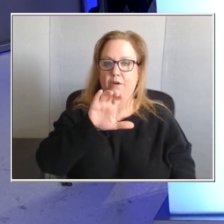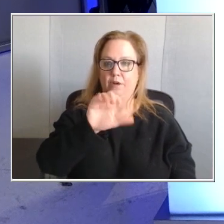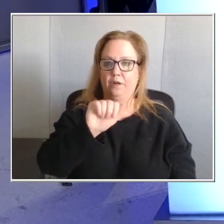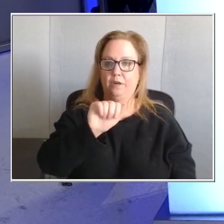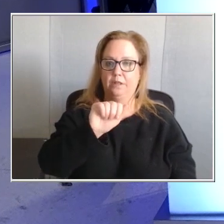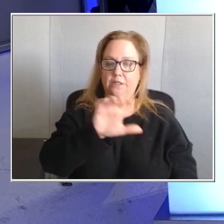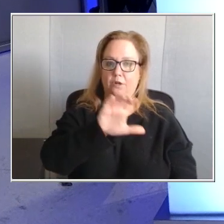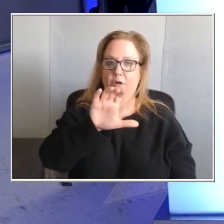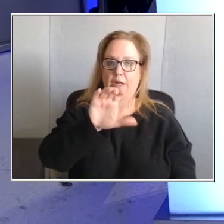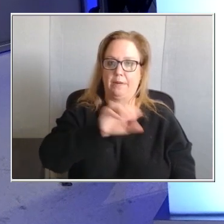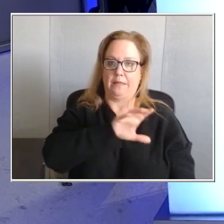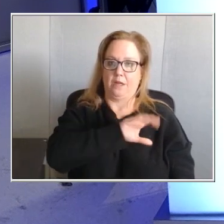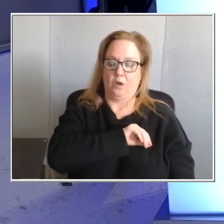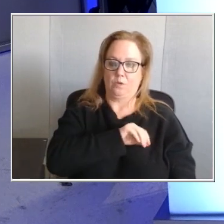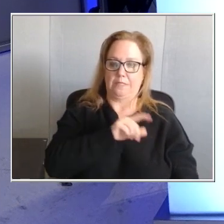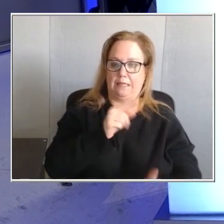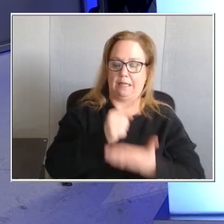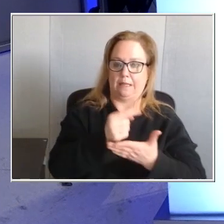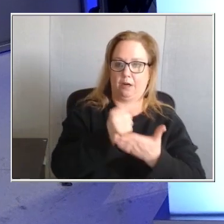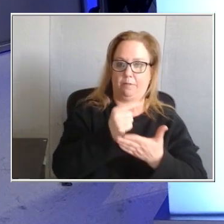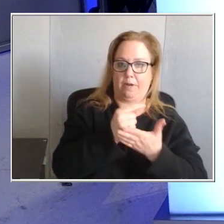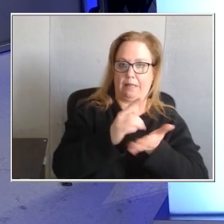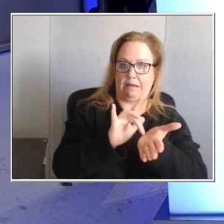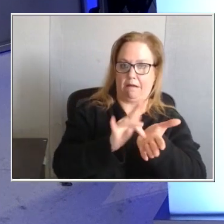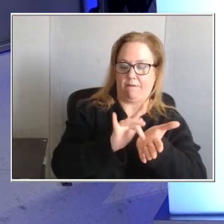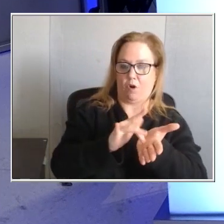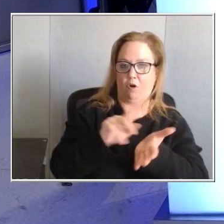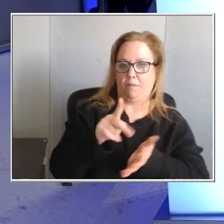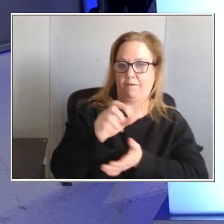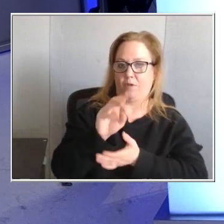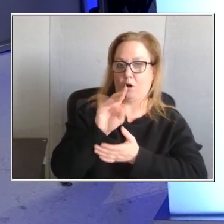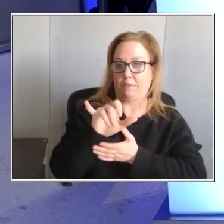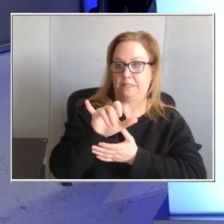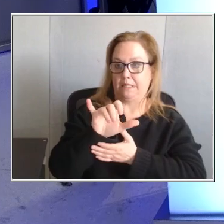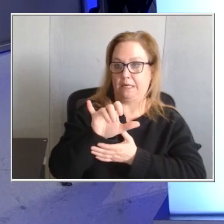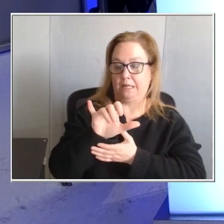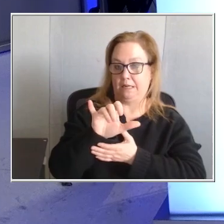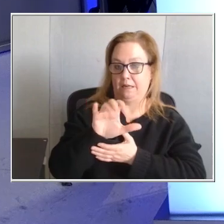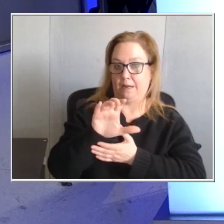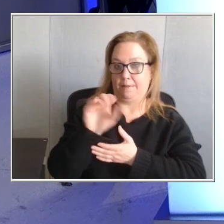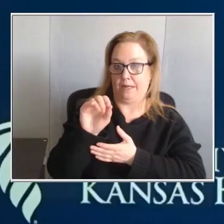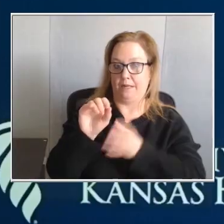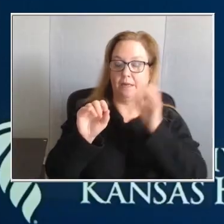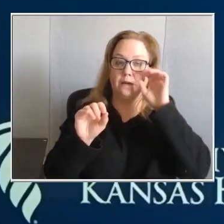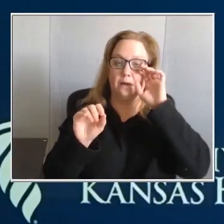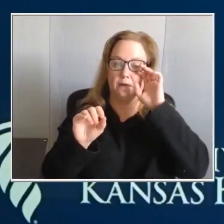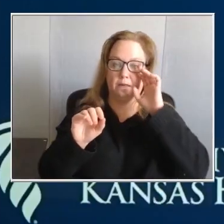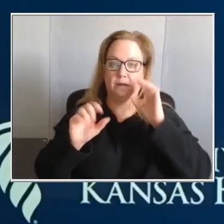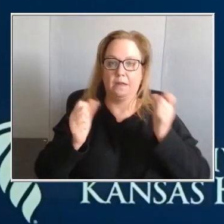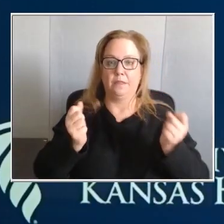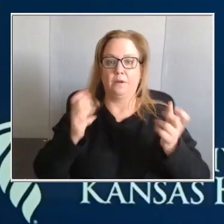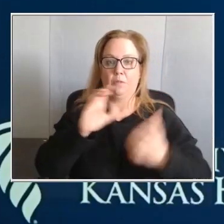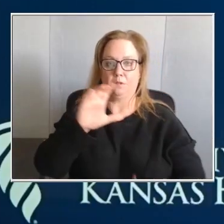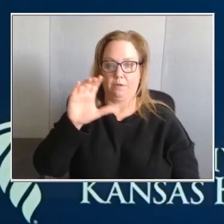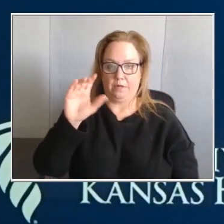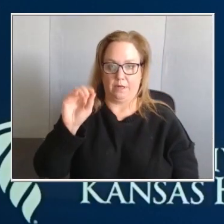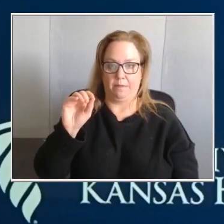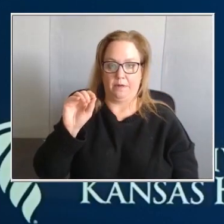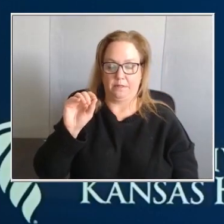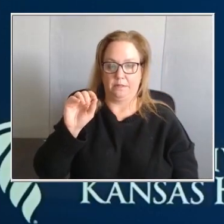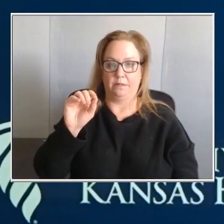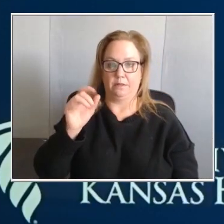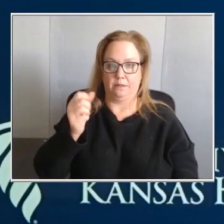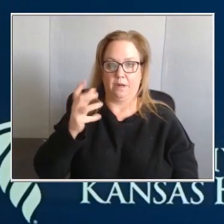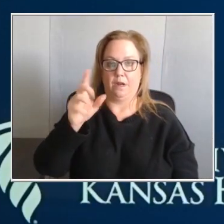that owns this therapy the way a pharmaceutical company owns different drugs? There are multiple companies, hundreds